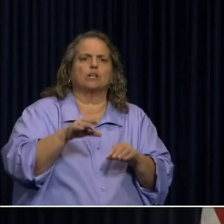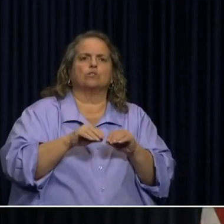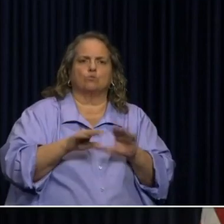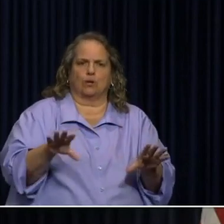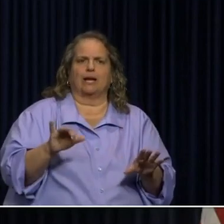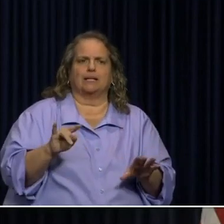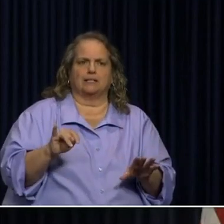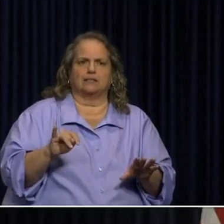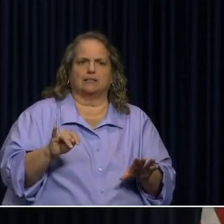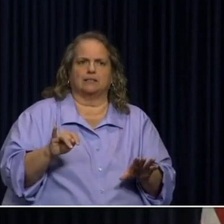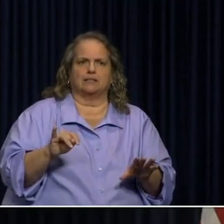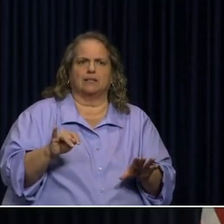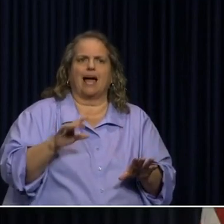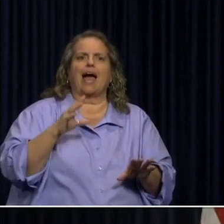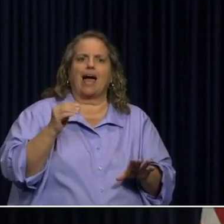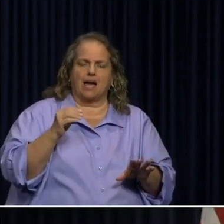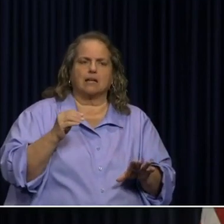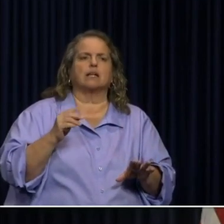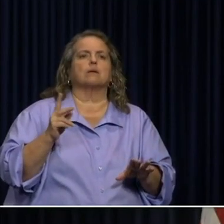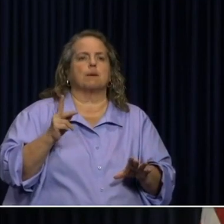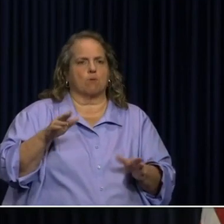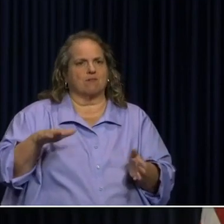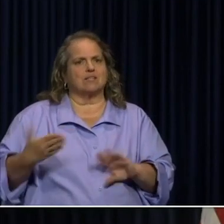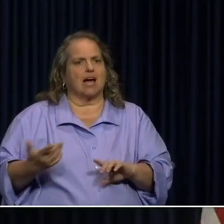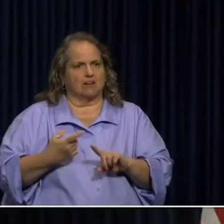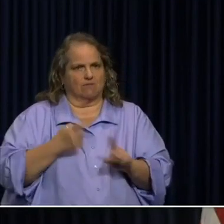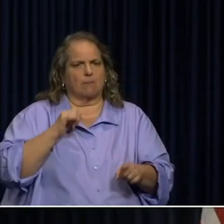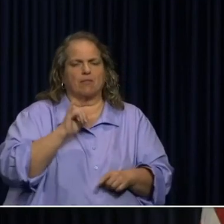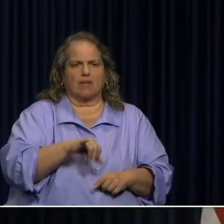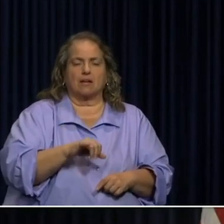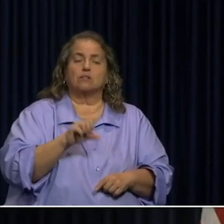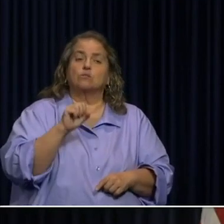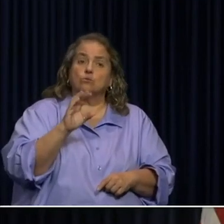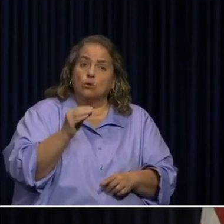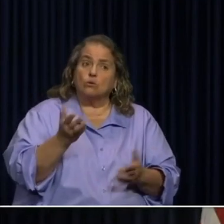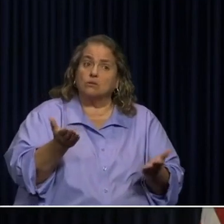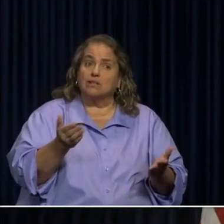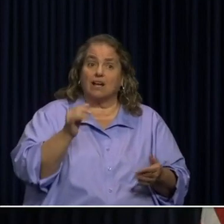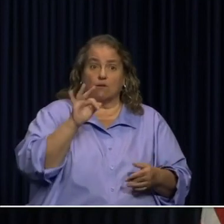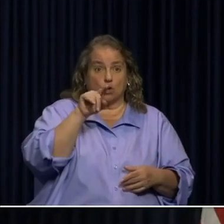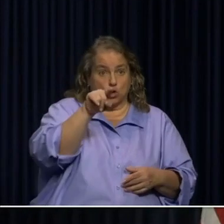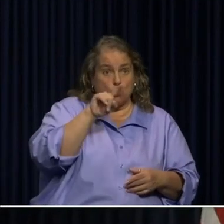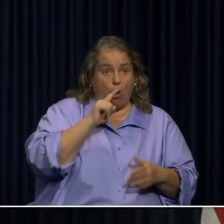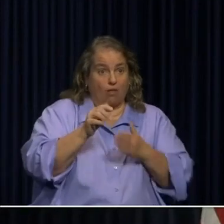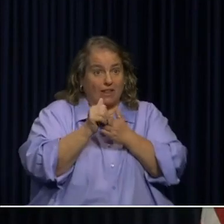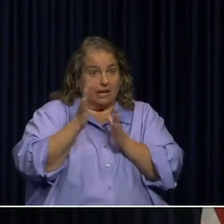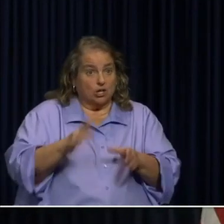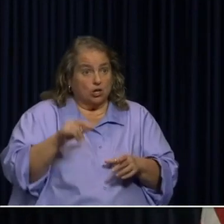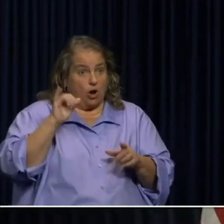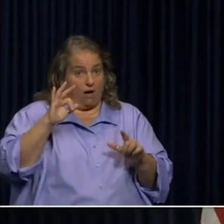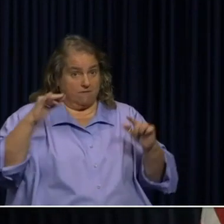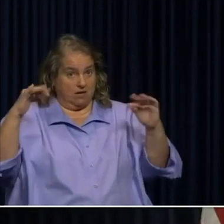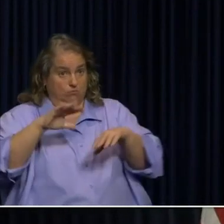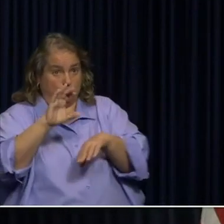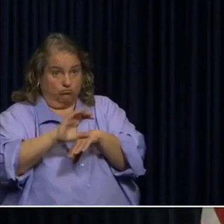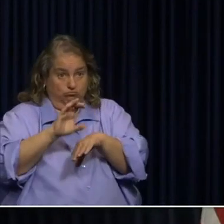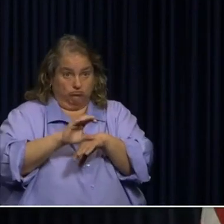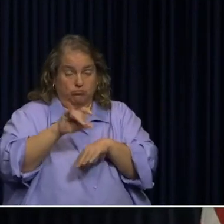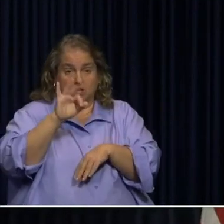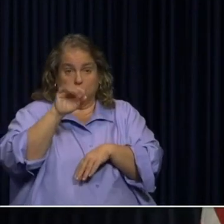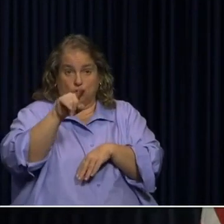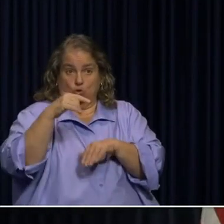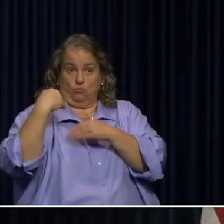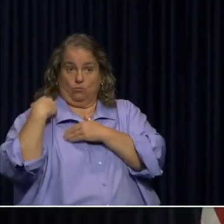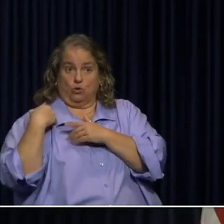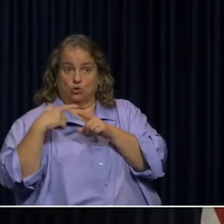cases, and that there have been deaths that have resulted from it. So, if you are the leader of a congregation, if you are charged